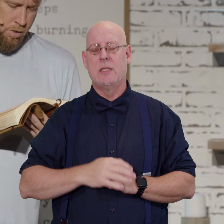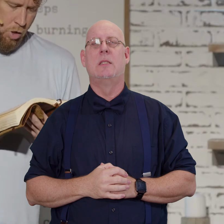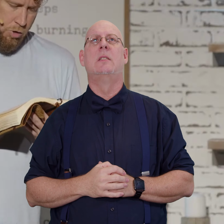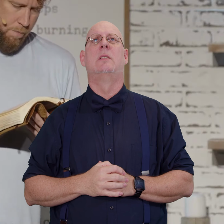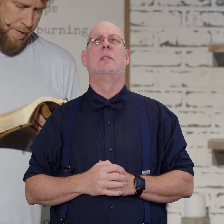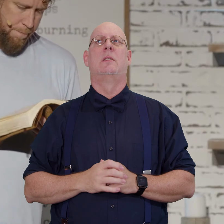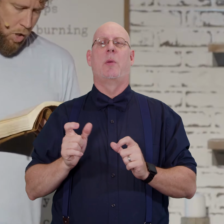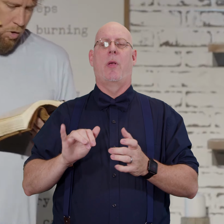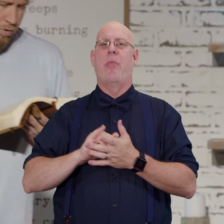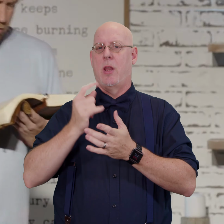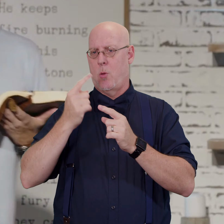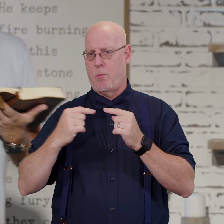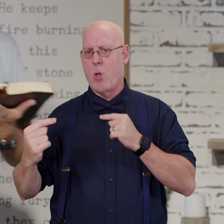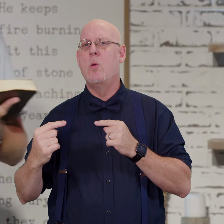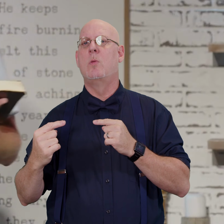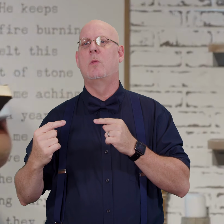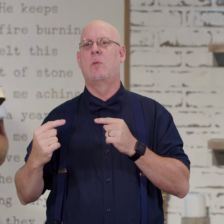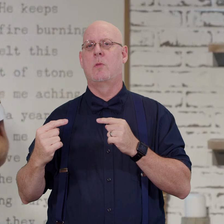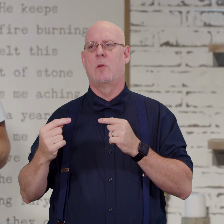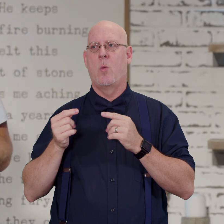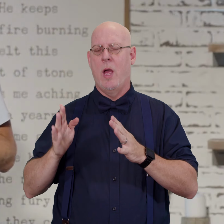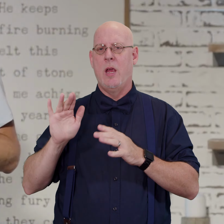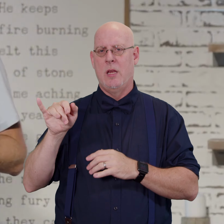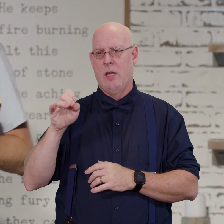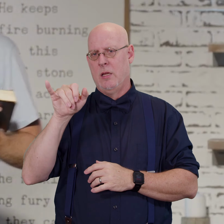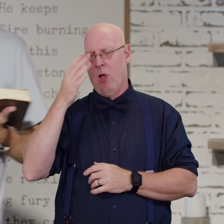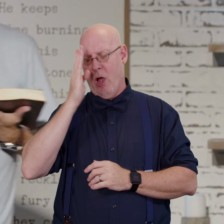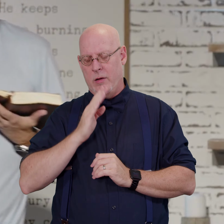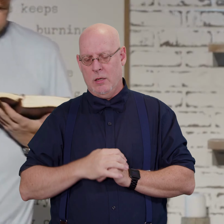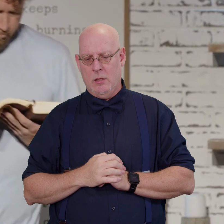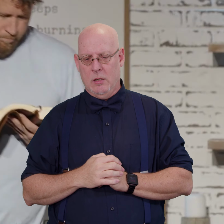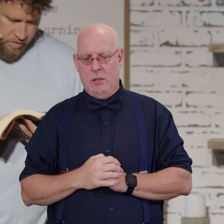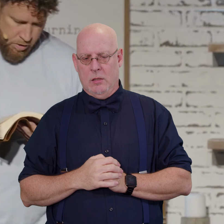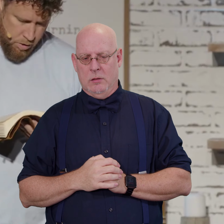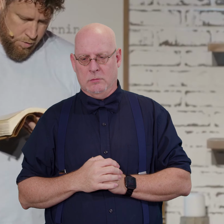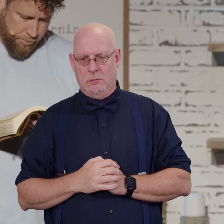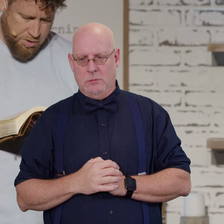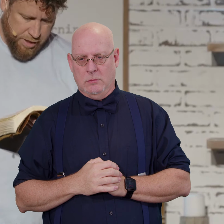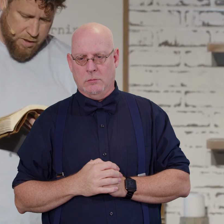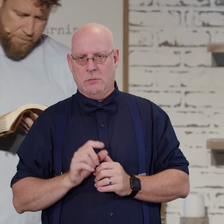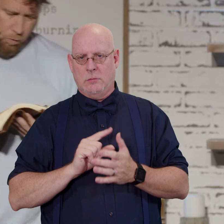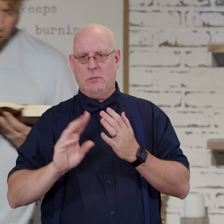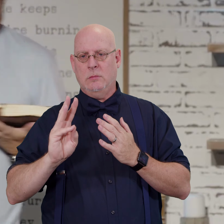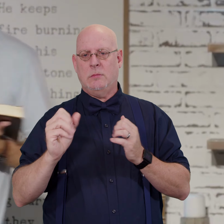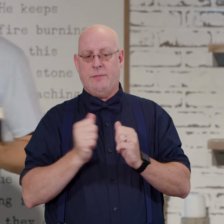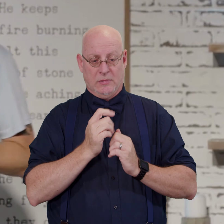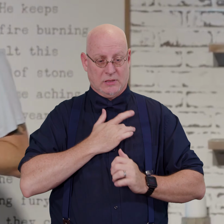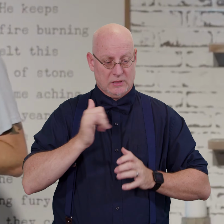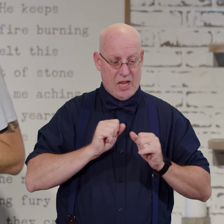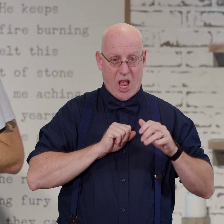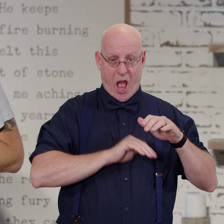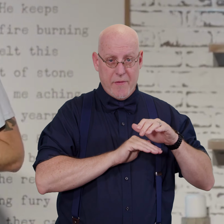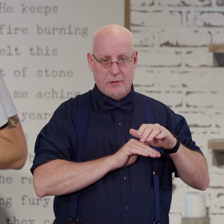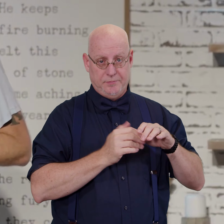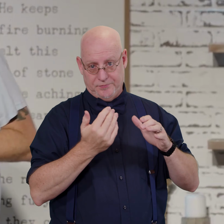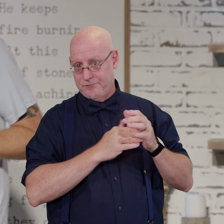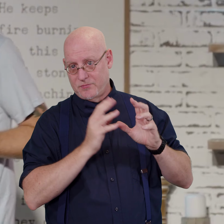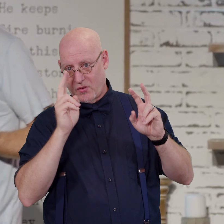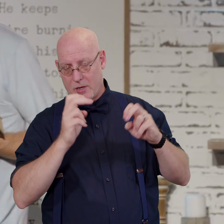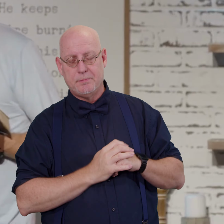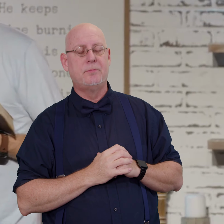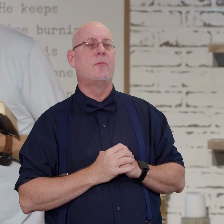those who would be opposed to the ways of Jehovah. Verse 6, for with hearts like an oven, there it is